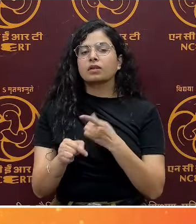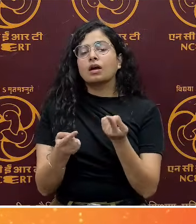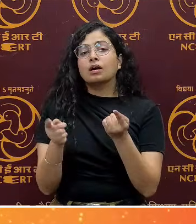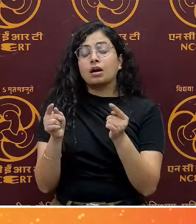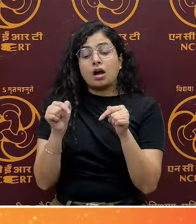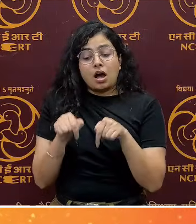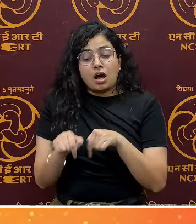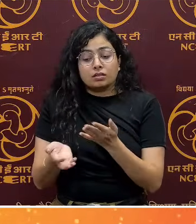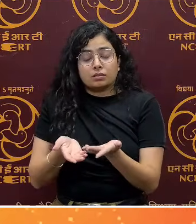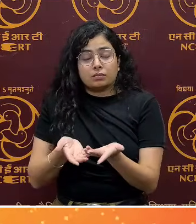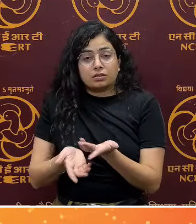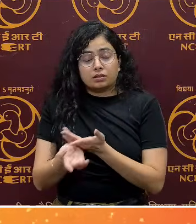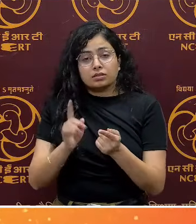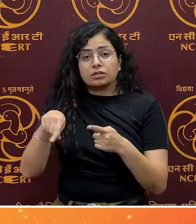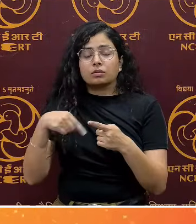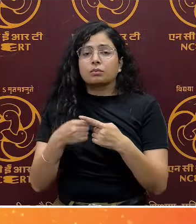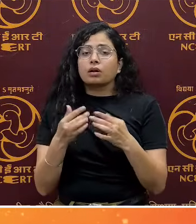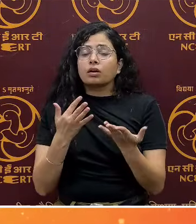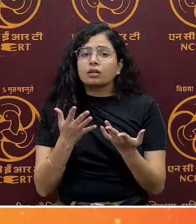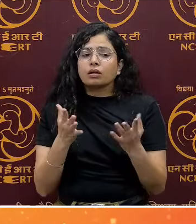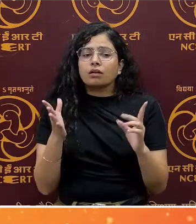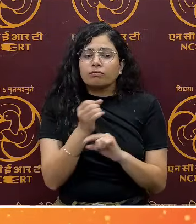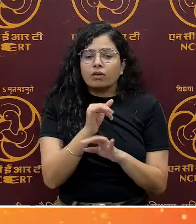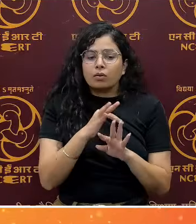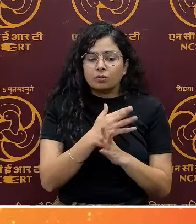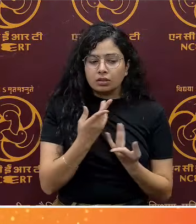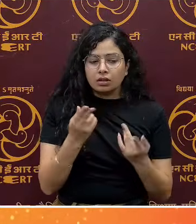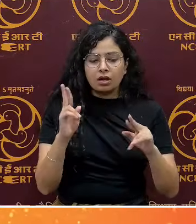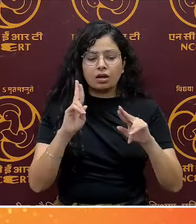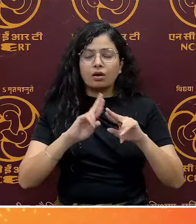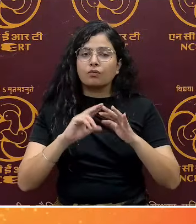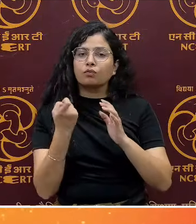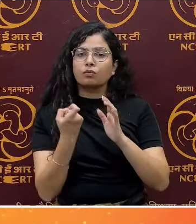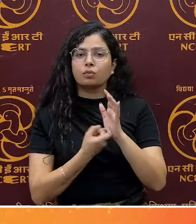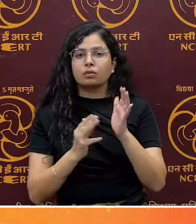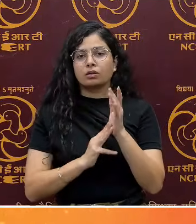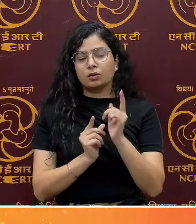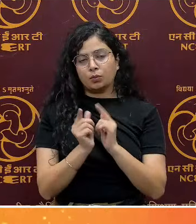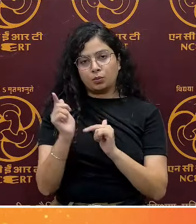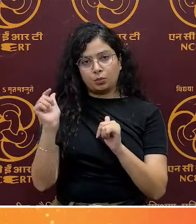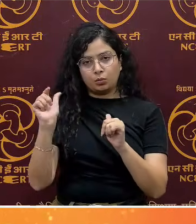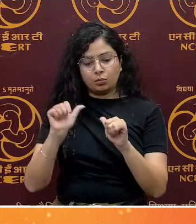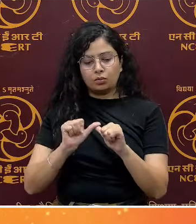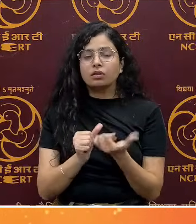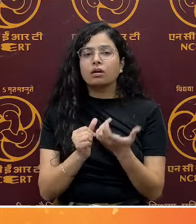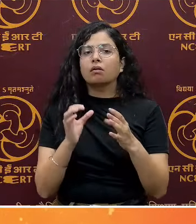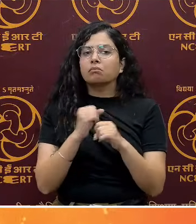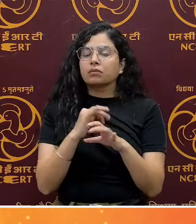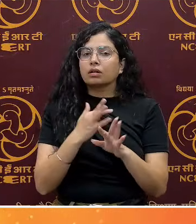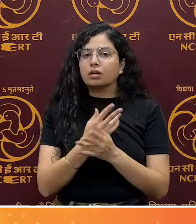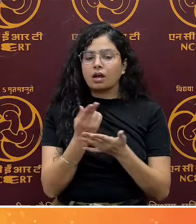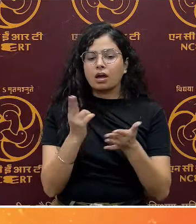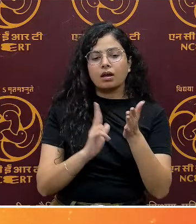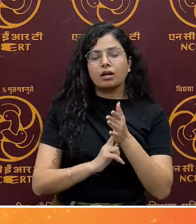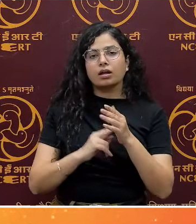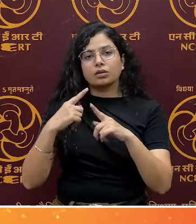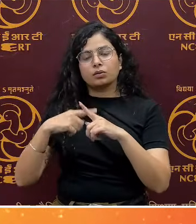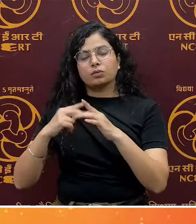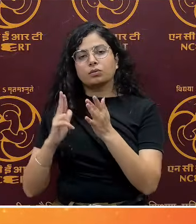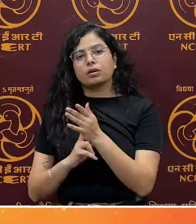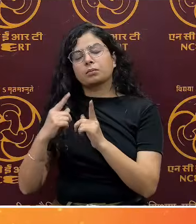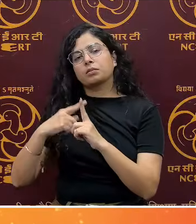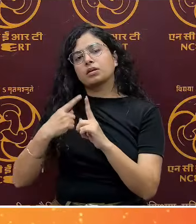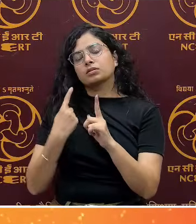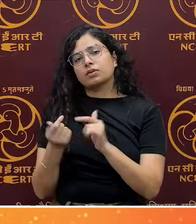how to find their how to generate a formula that is actually n into n plus 1 divided by